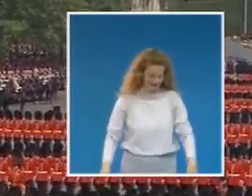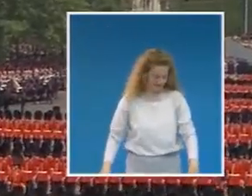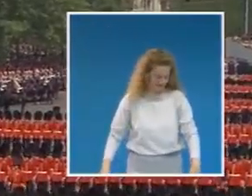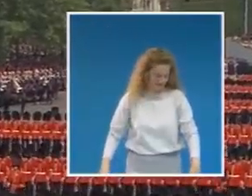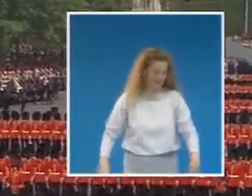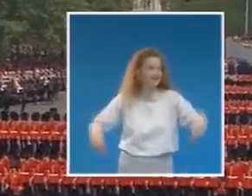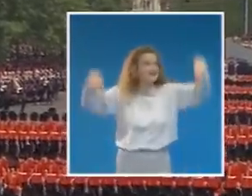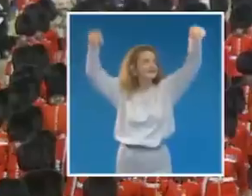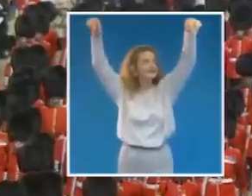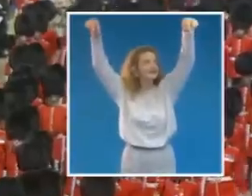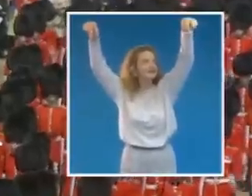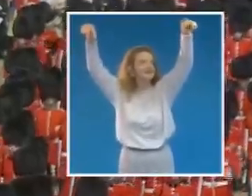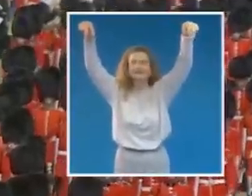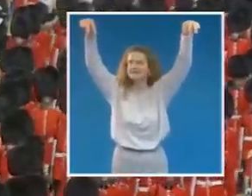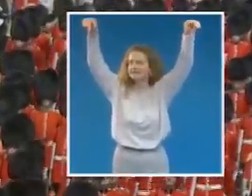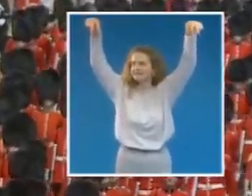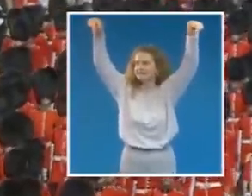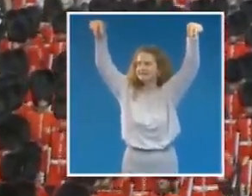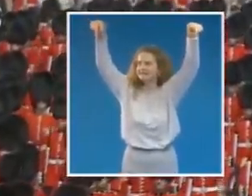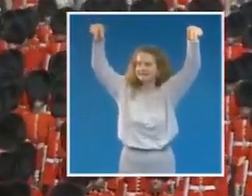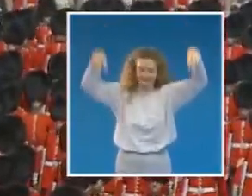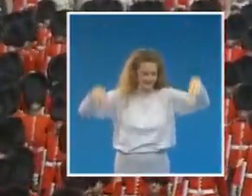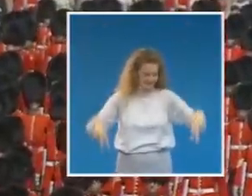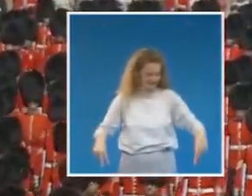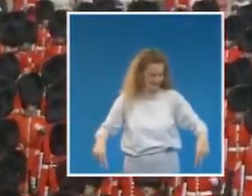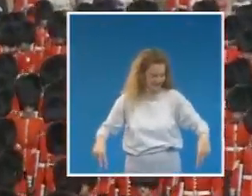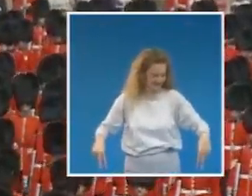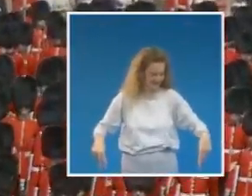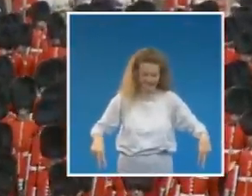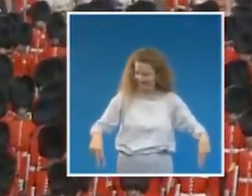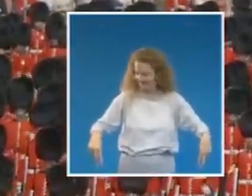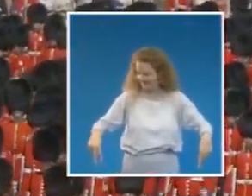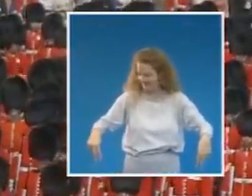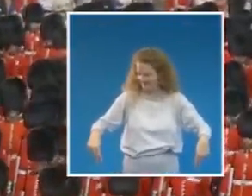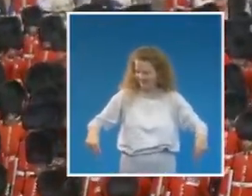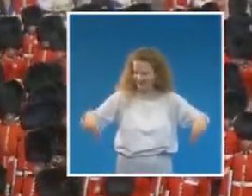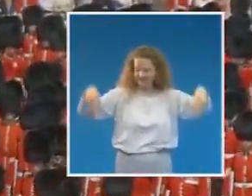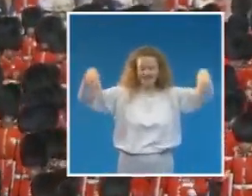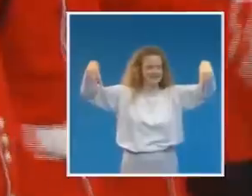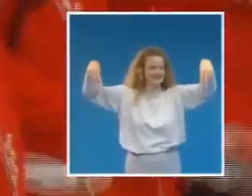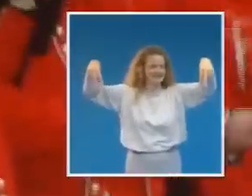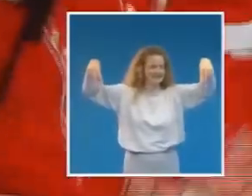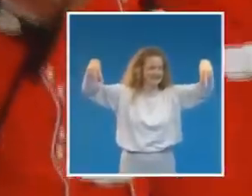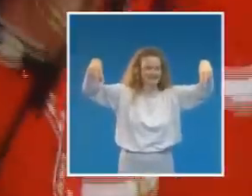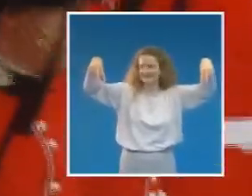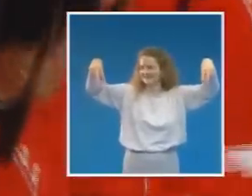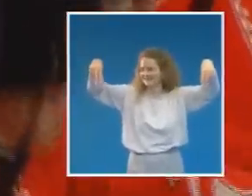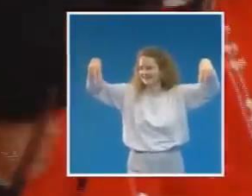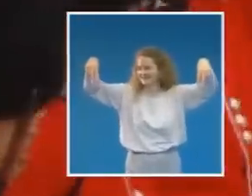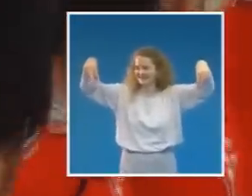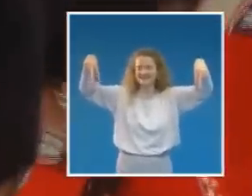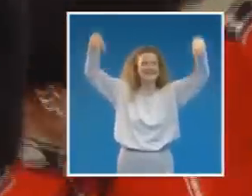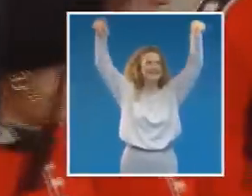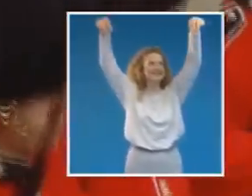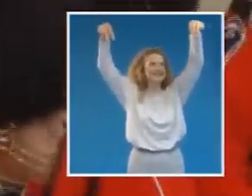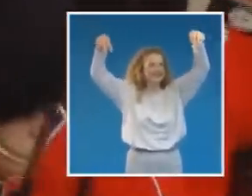down again. And when they were up, they were up. And when they were down, they were down. And when they were only